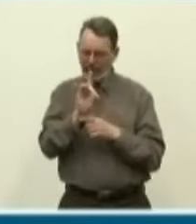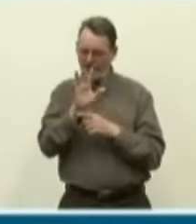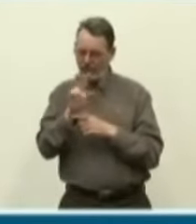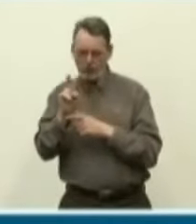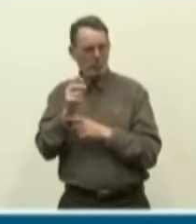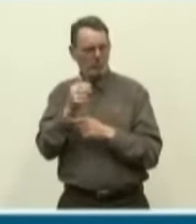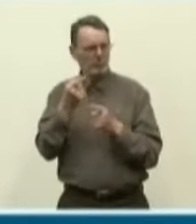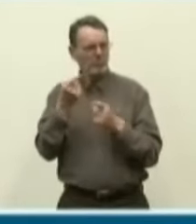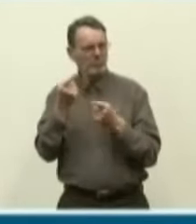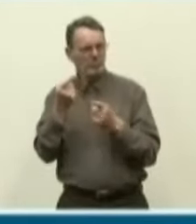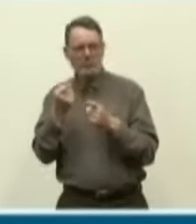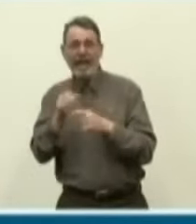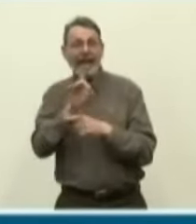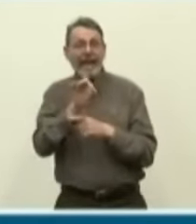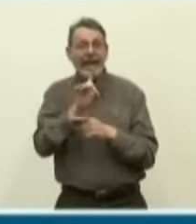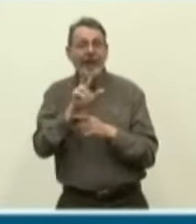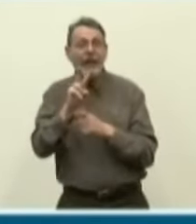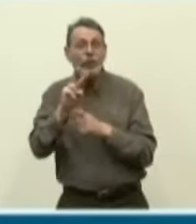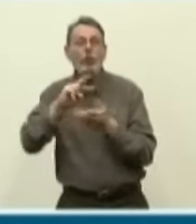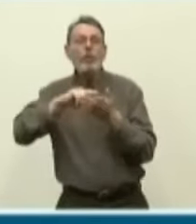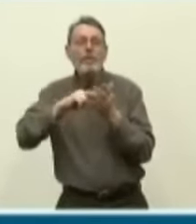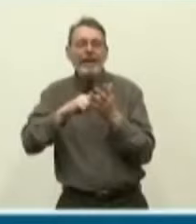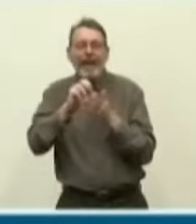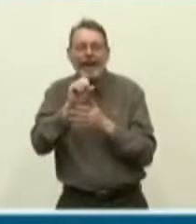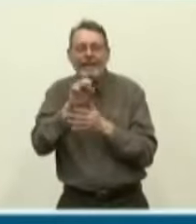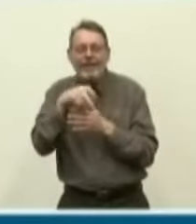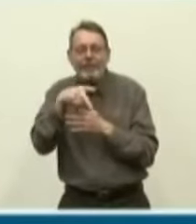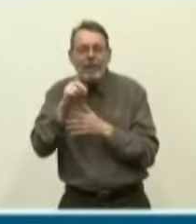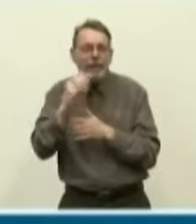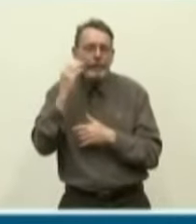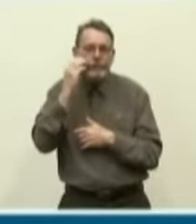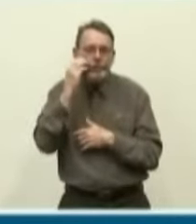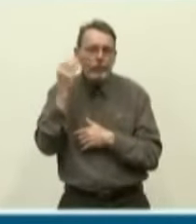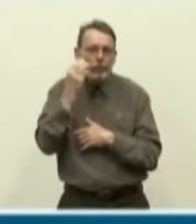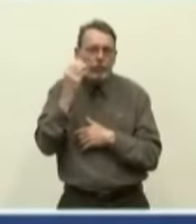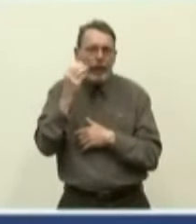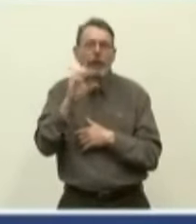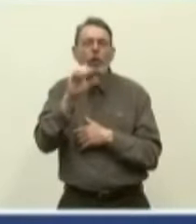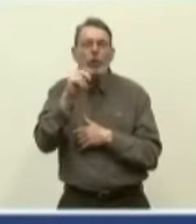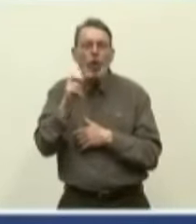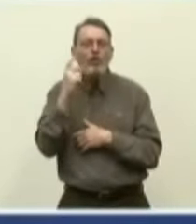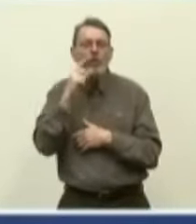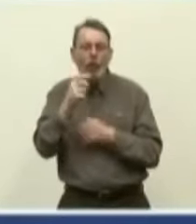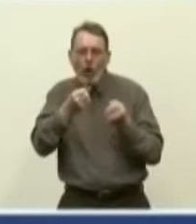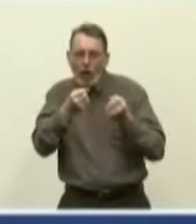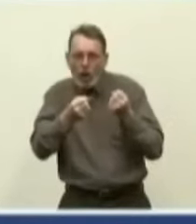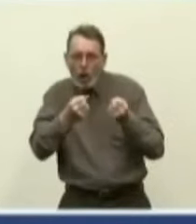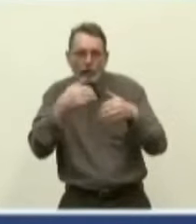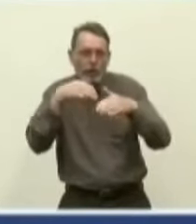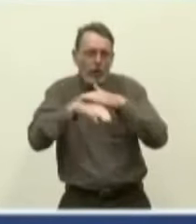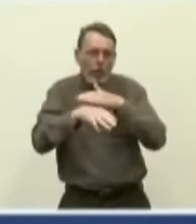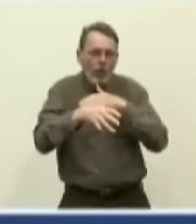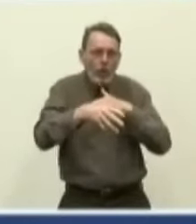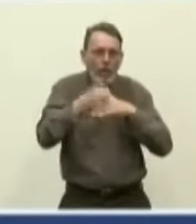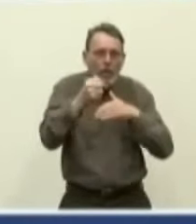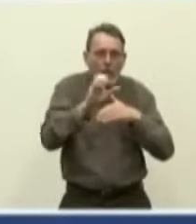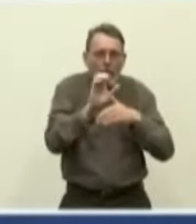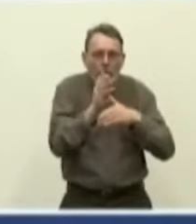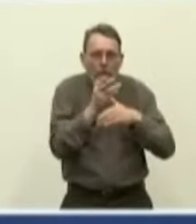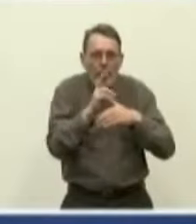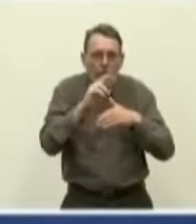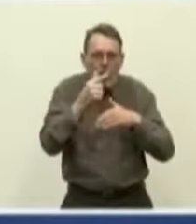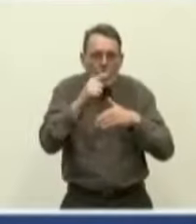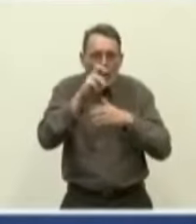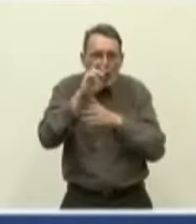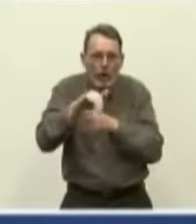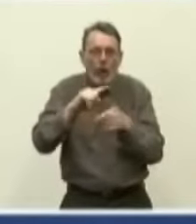transmissions. 852 is SFPD radio code for an auto burglary or car break-in and is used